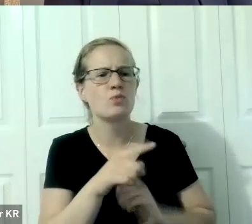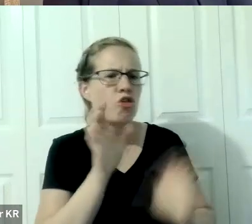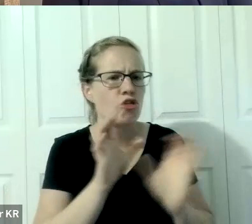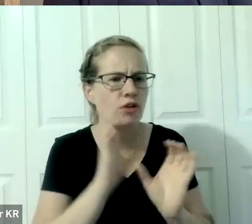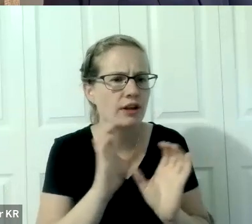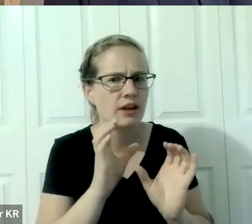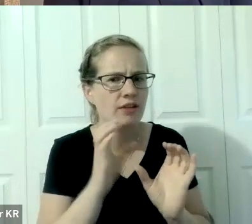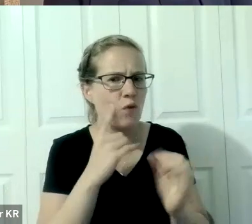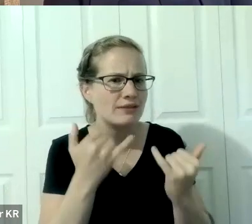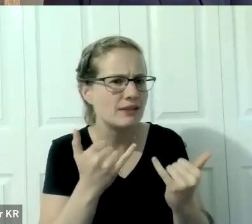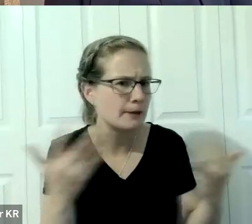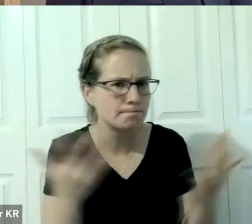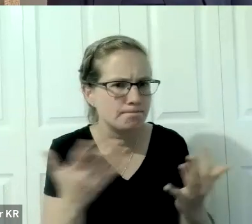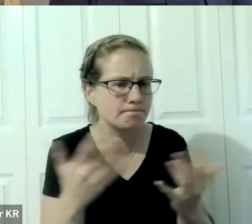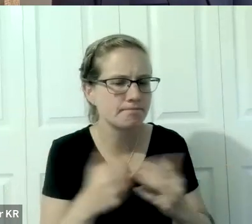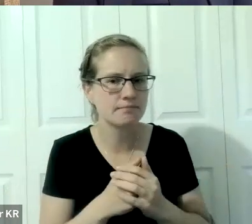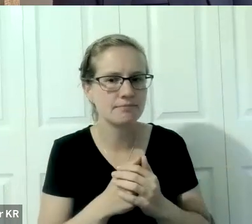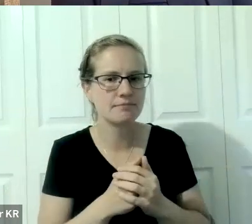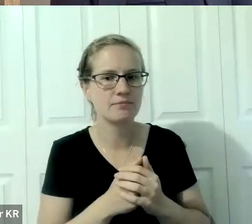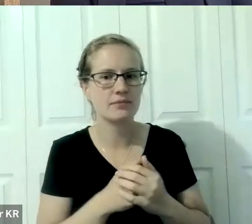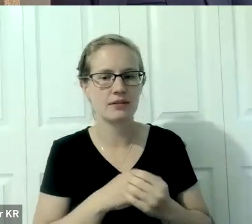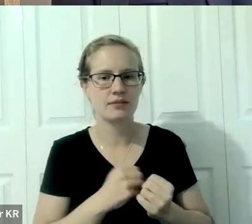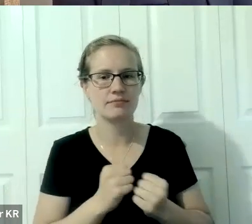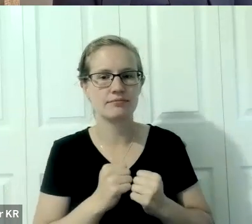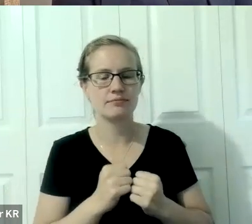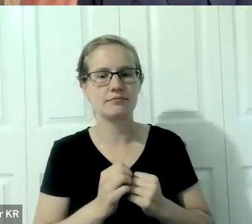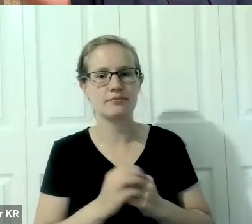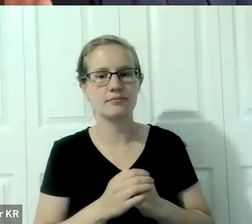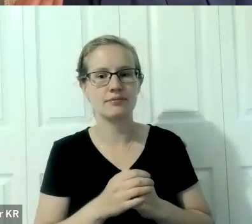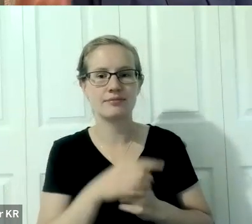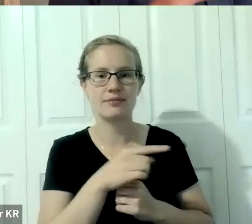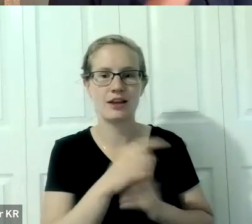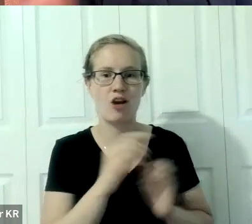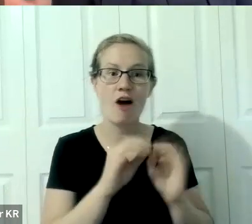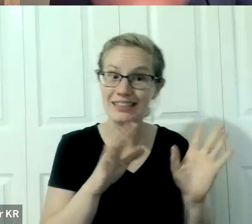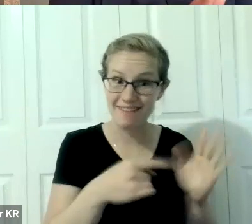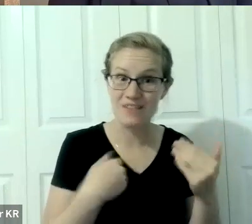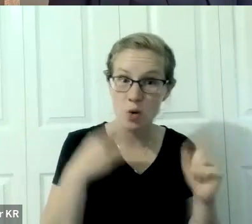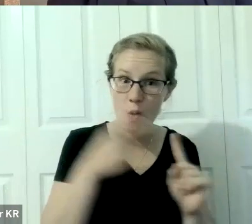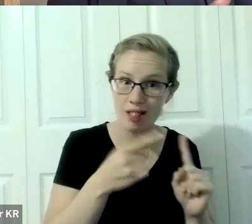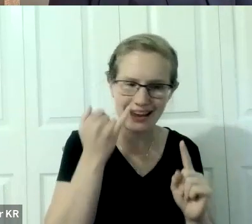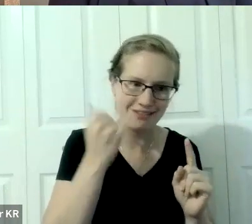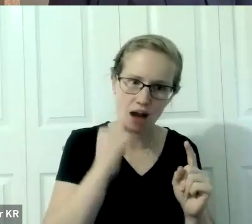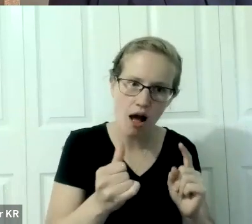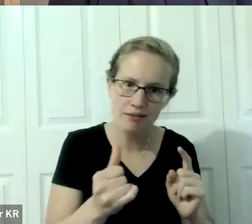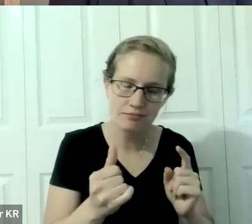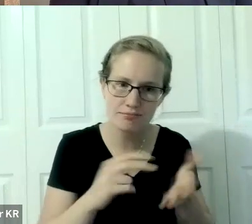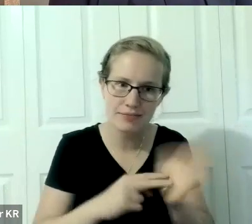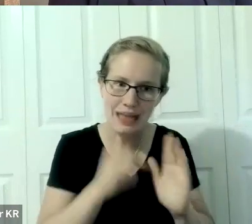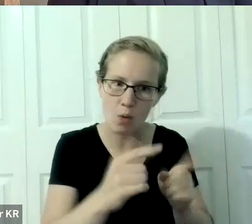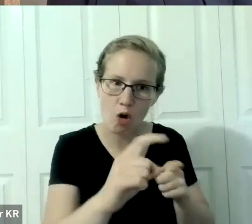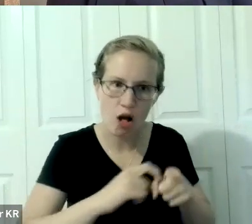for today? And then kind of just, again, they obviously have a goal. Otherwise, they would have never called or showed